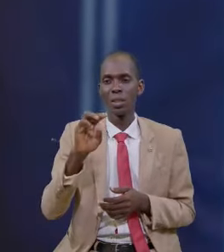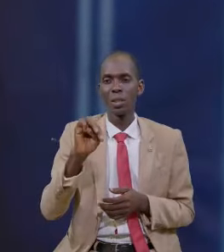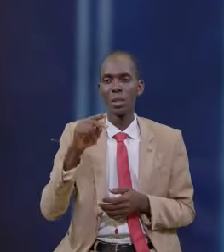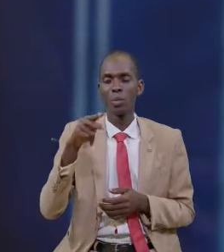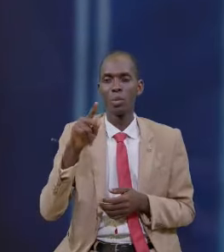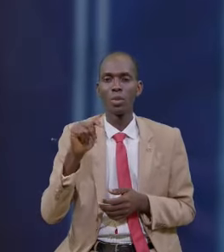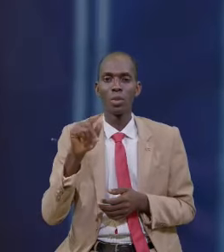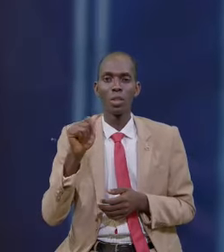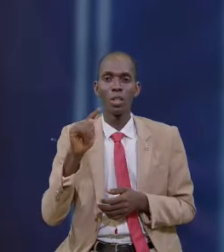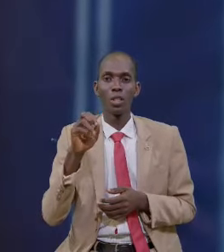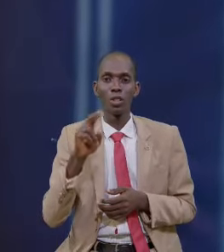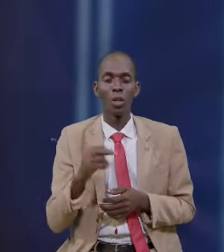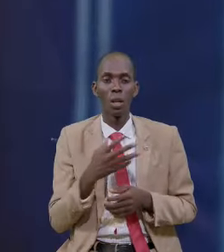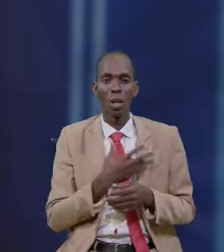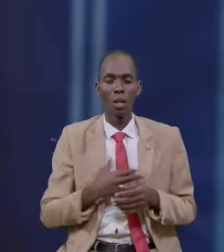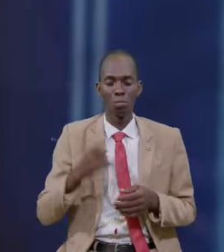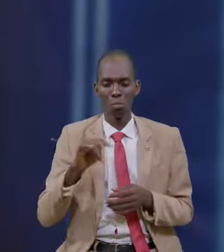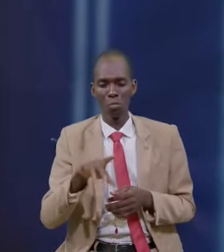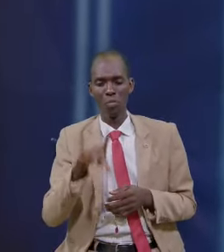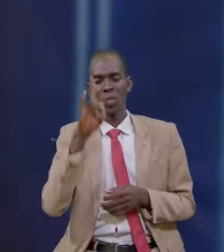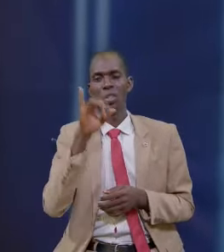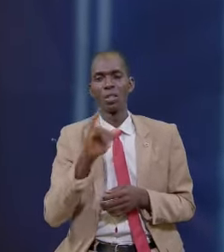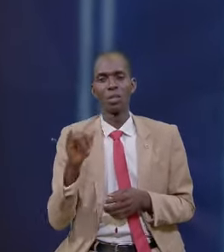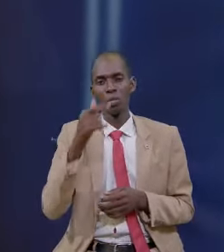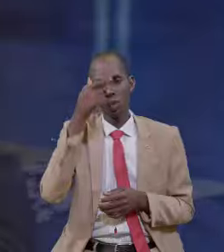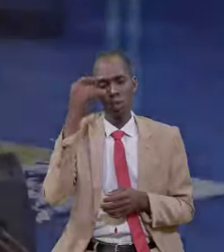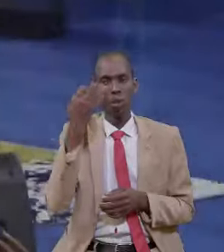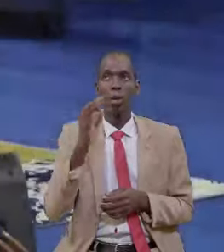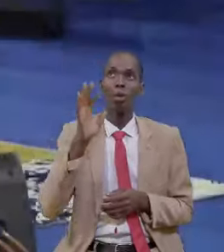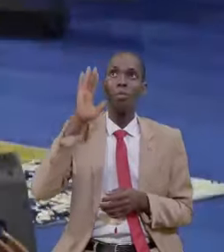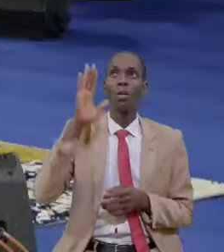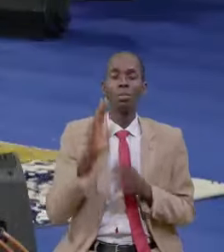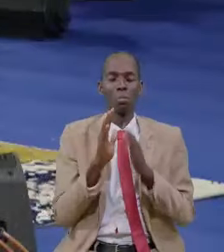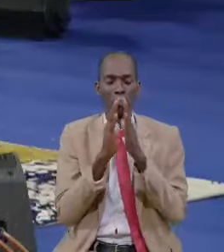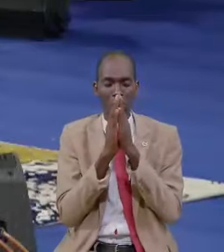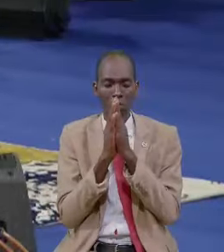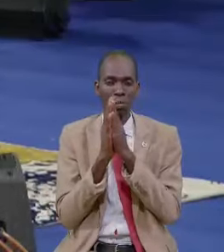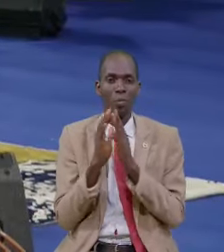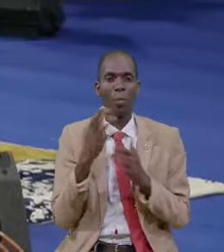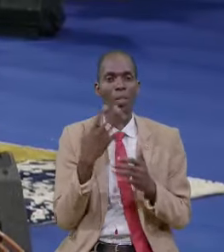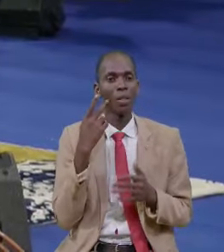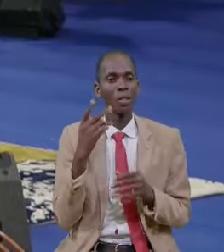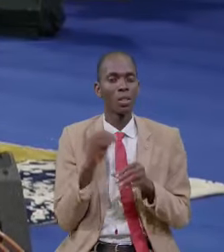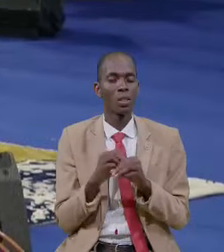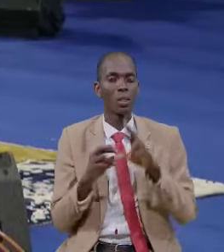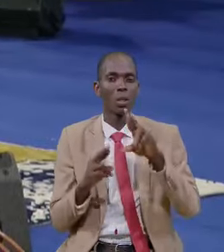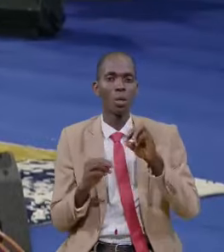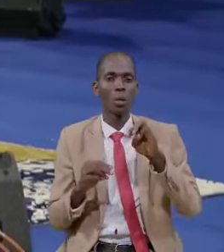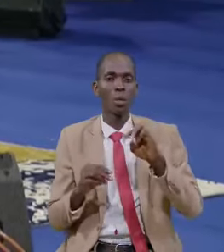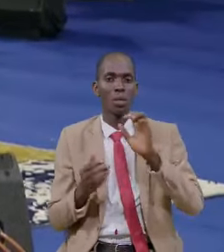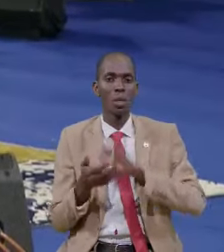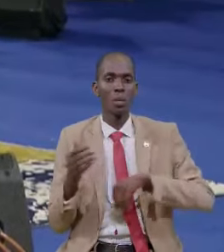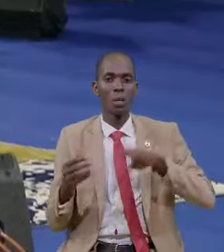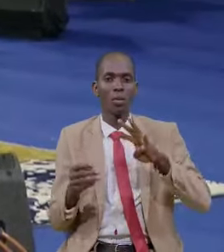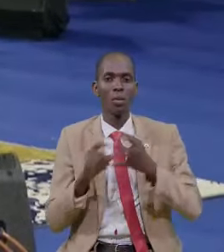impartation because of his intercession. Look at this in Romans chapter 4. And I'm reading from